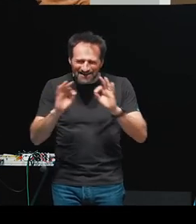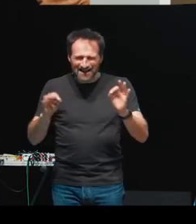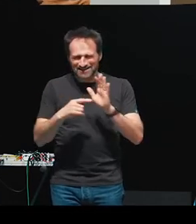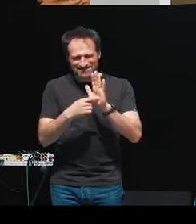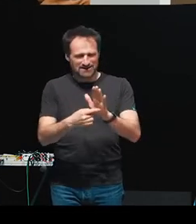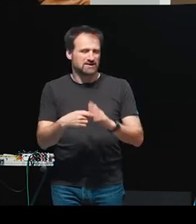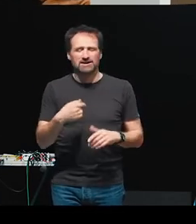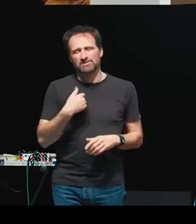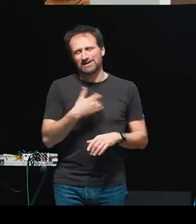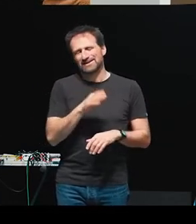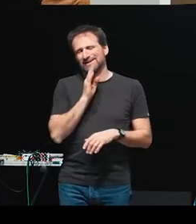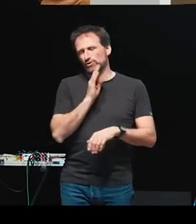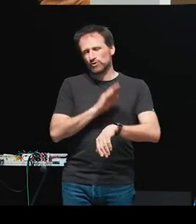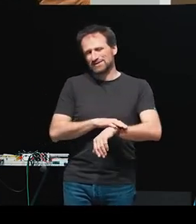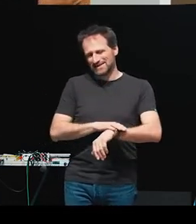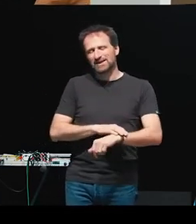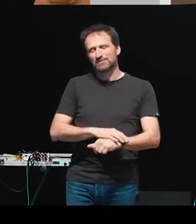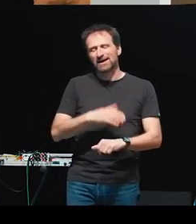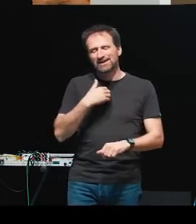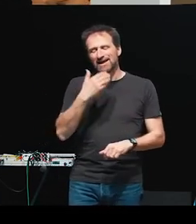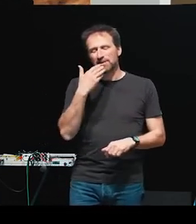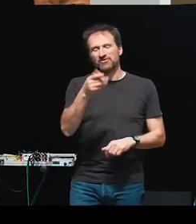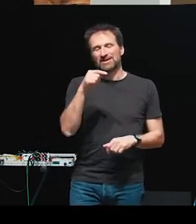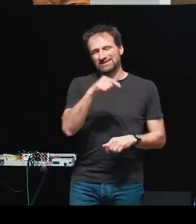really recommend you read this blog post